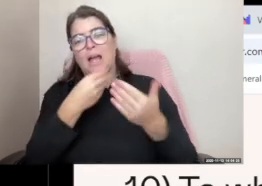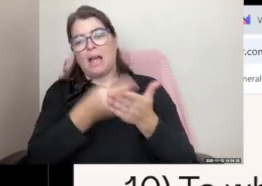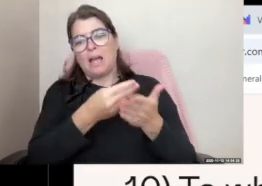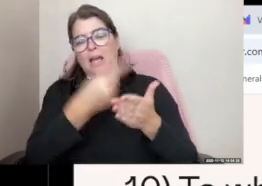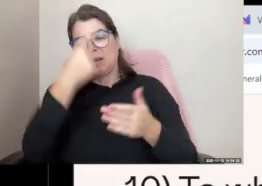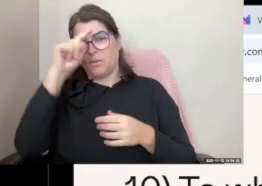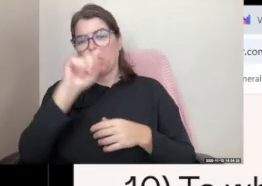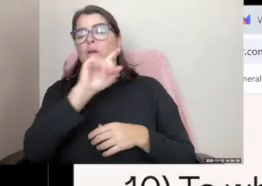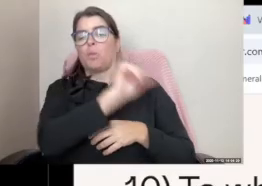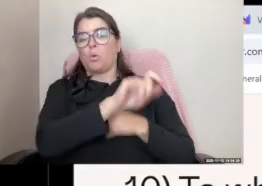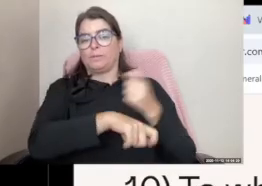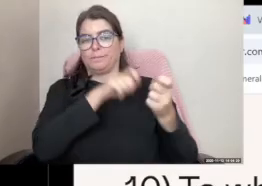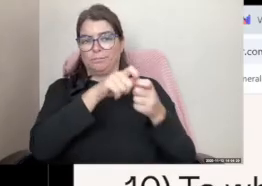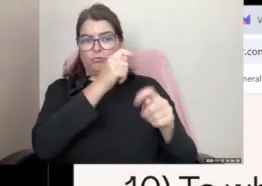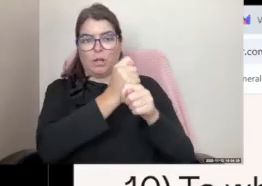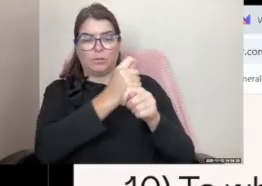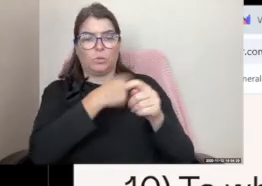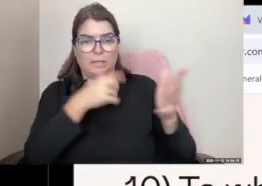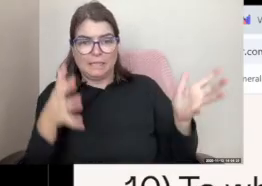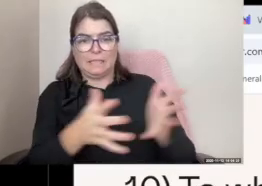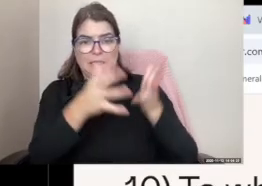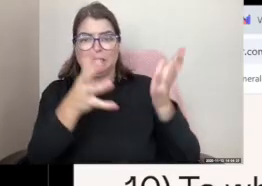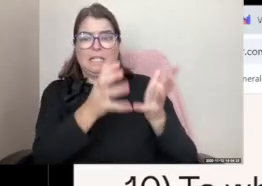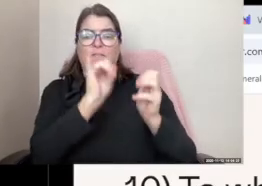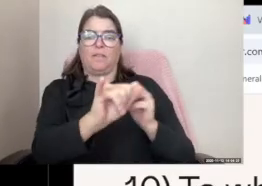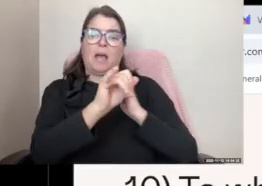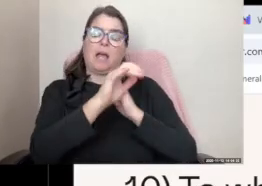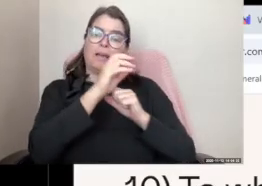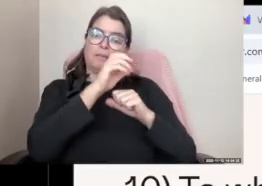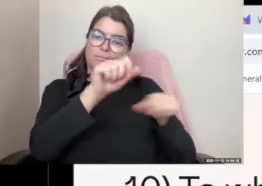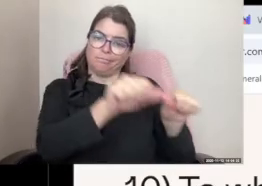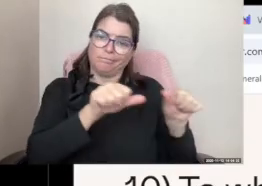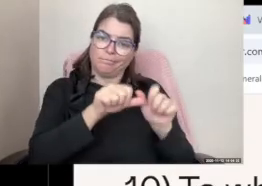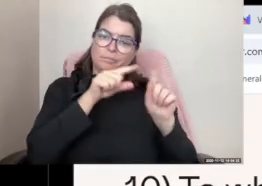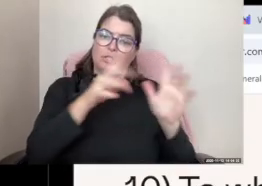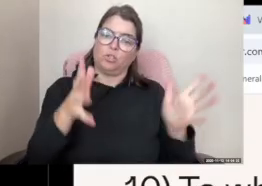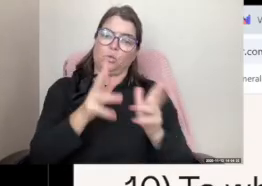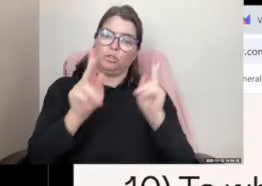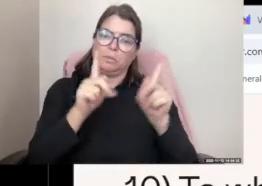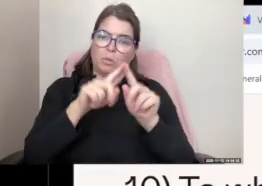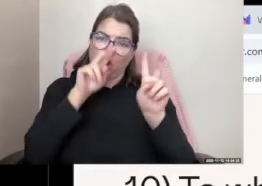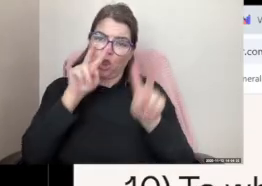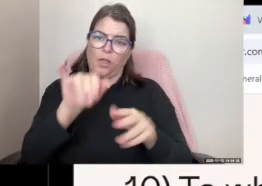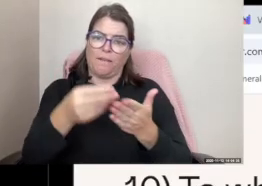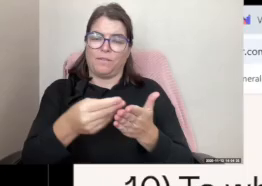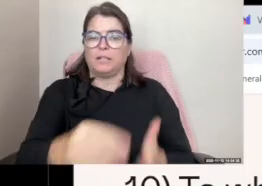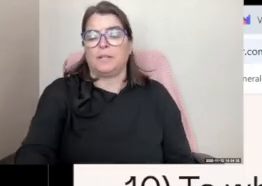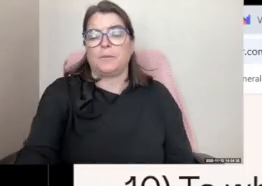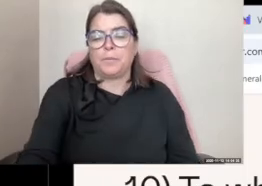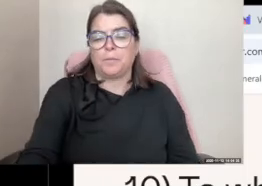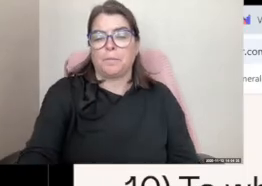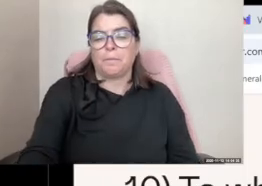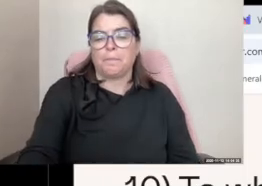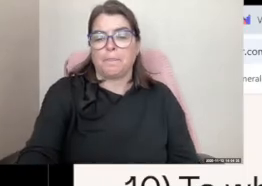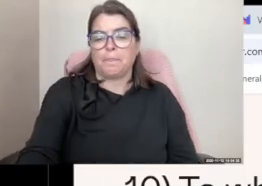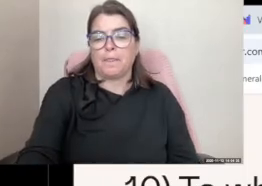for HVIP, we still have funding available for drayage trucks. That's not true in many areas right now, but we do have